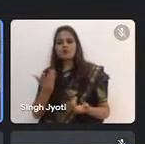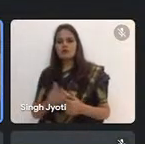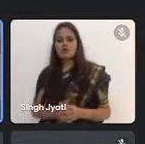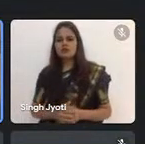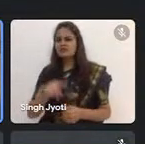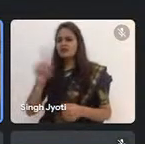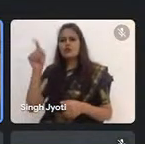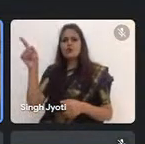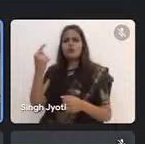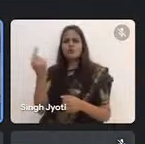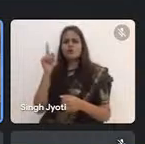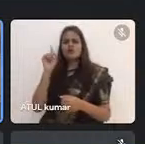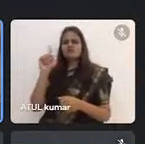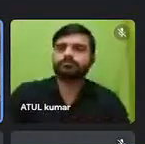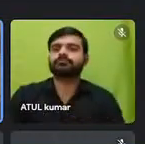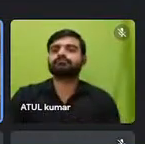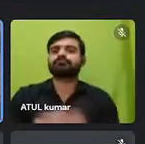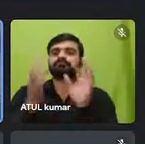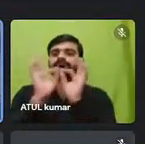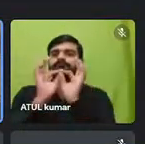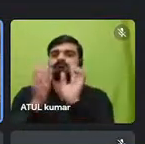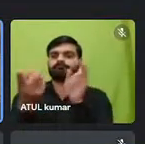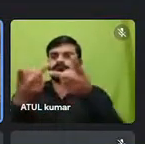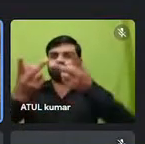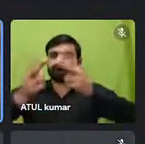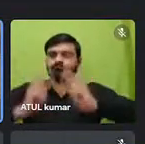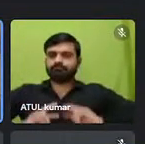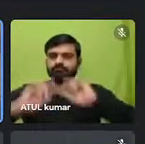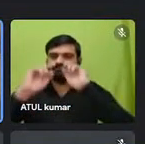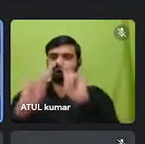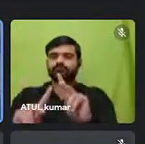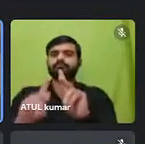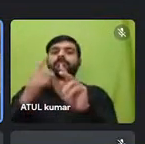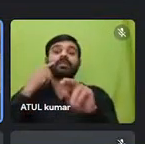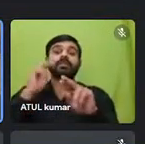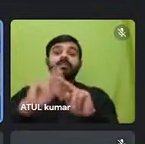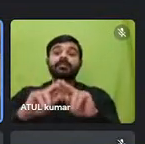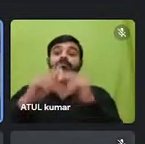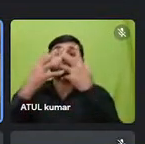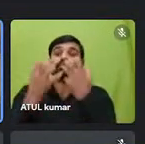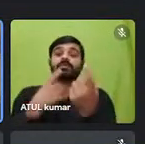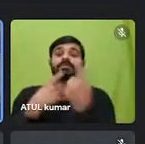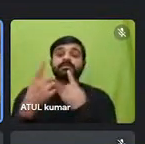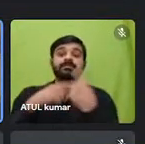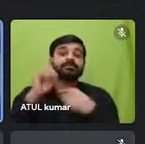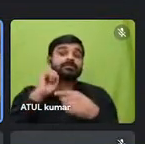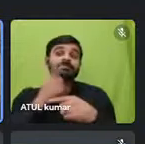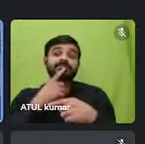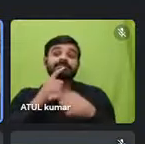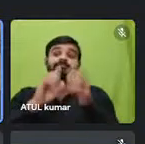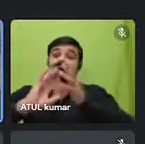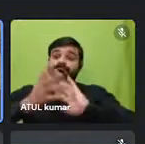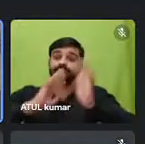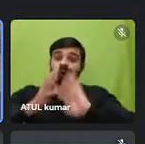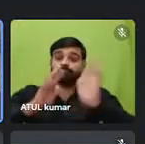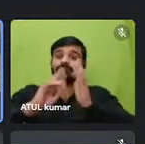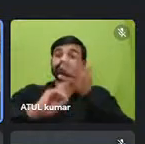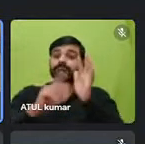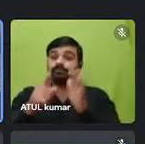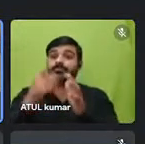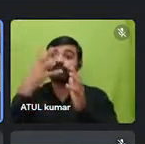deaf. If you want to talk about deaf people who sign, call them deaf signers. But, you have to